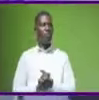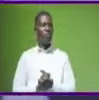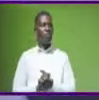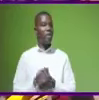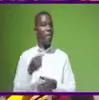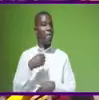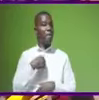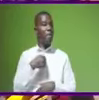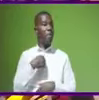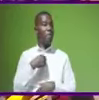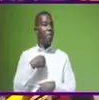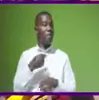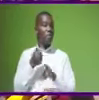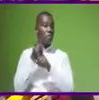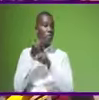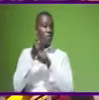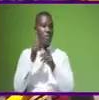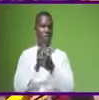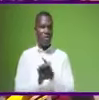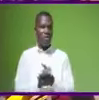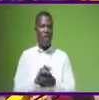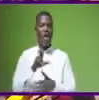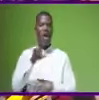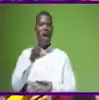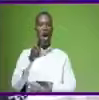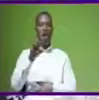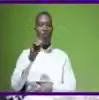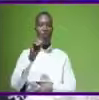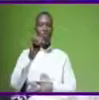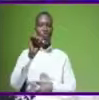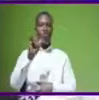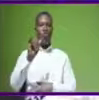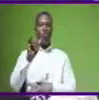Entino miya sonso no. Raya TV no.